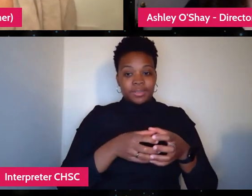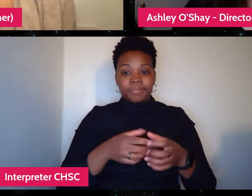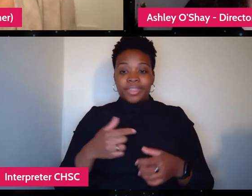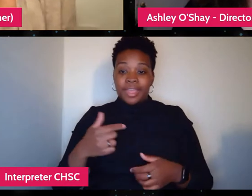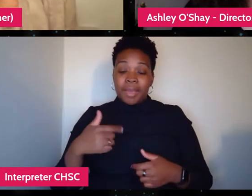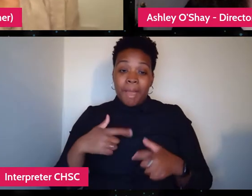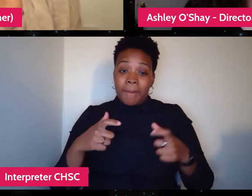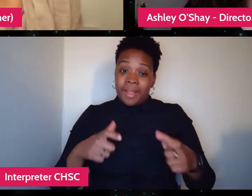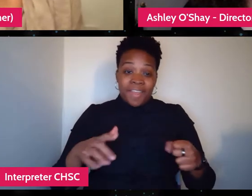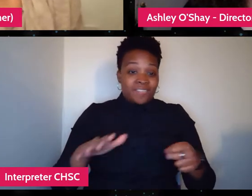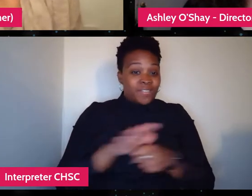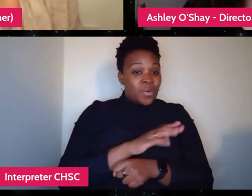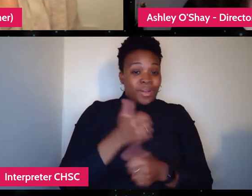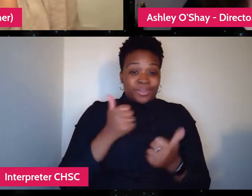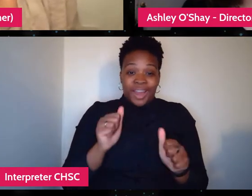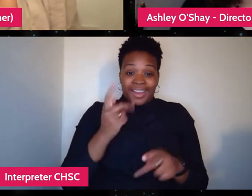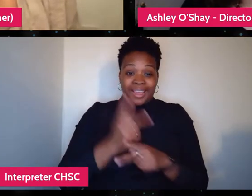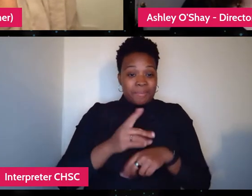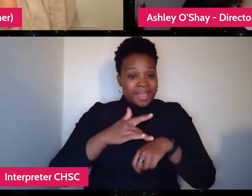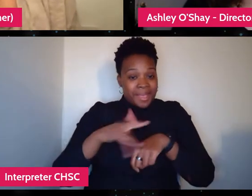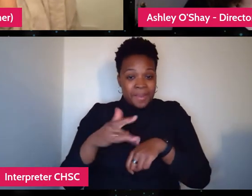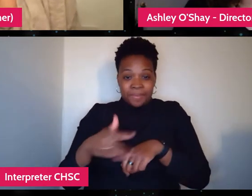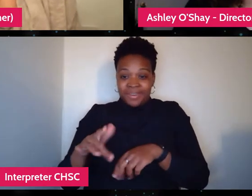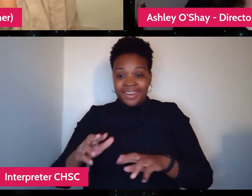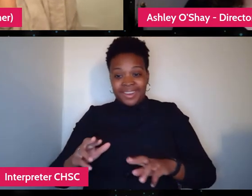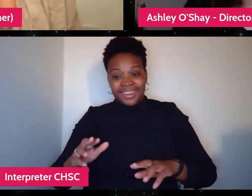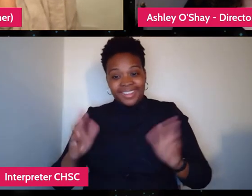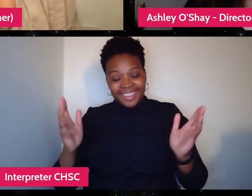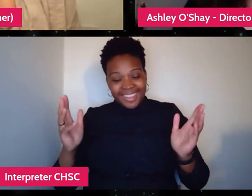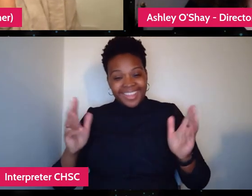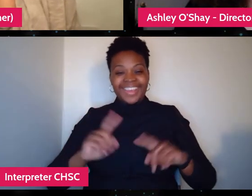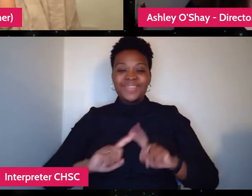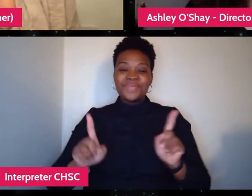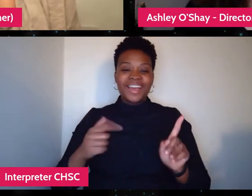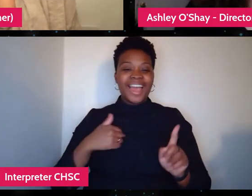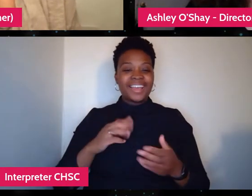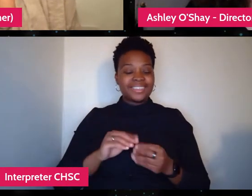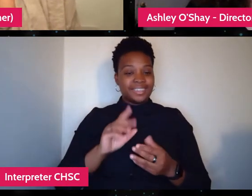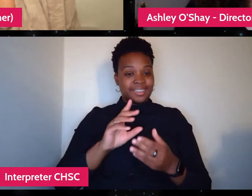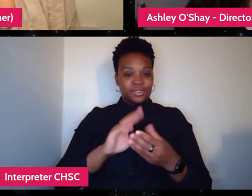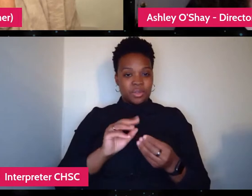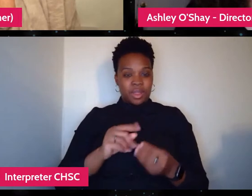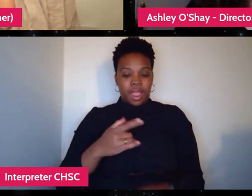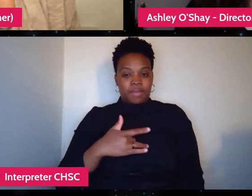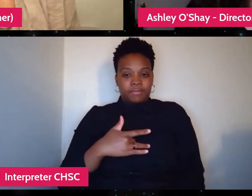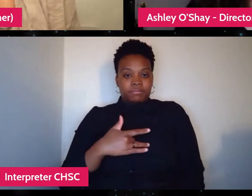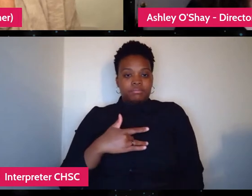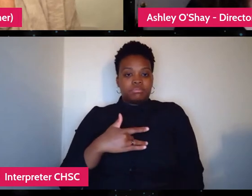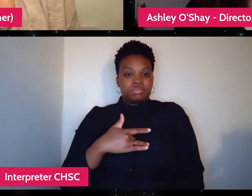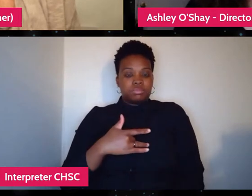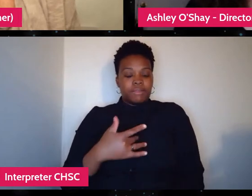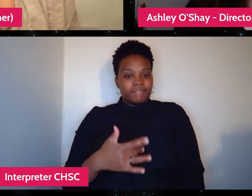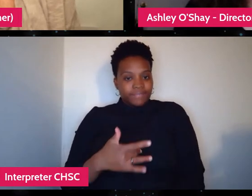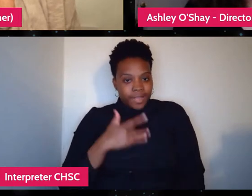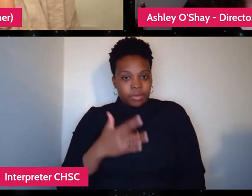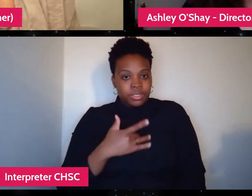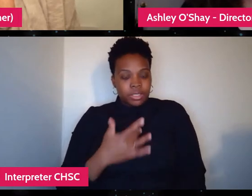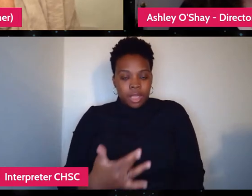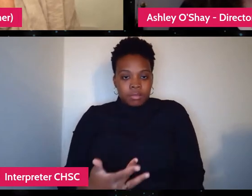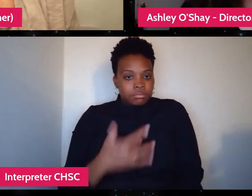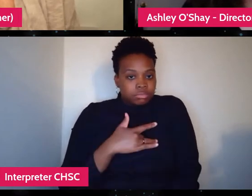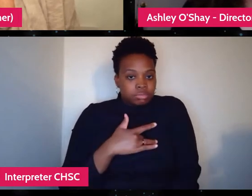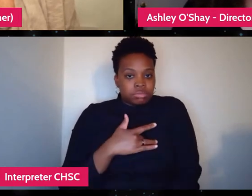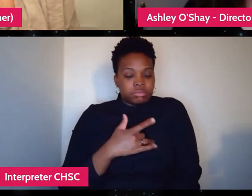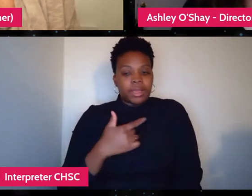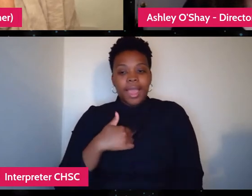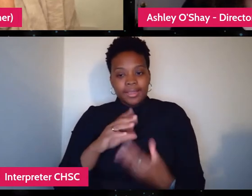but like I said, the stories, you know, those were like, I felt it and I was like, you know, I'm gonna